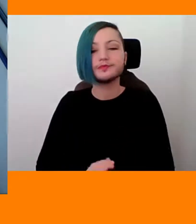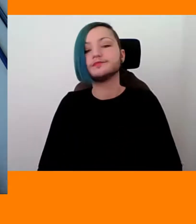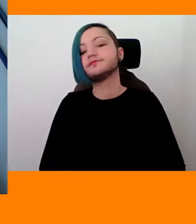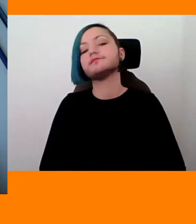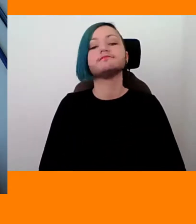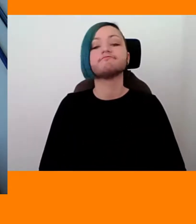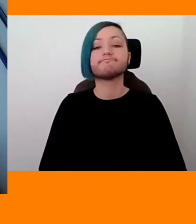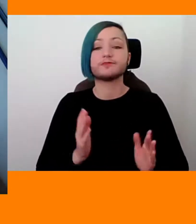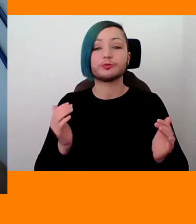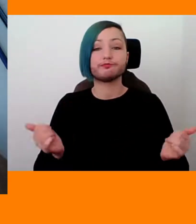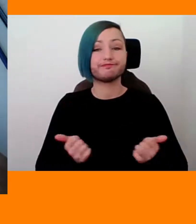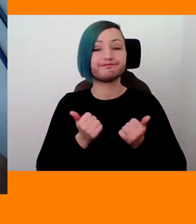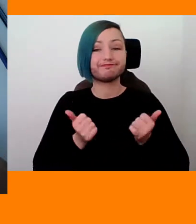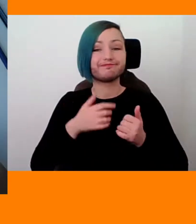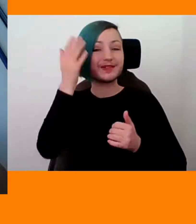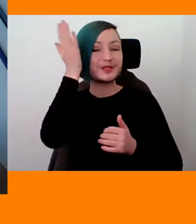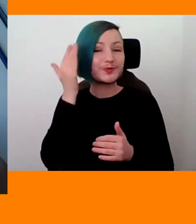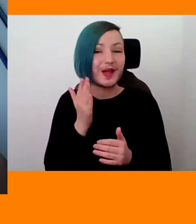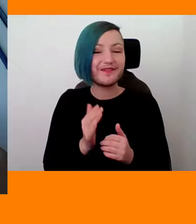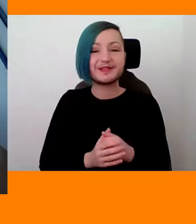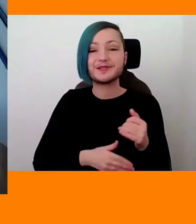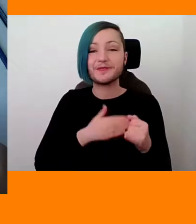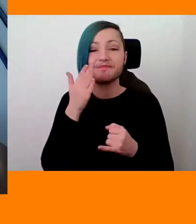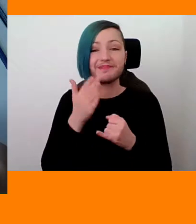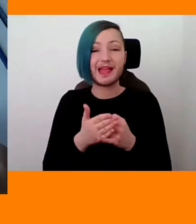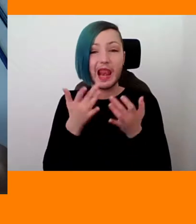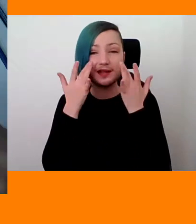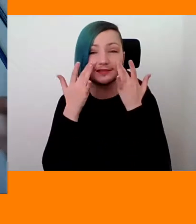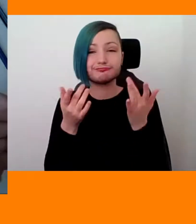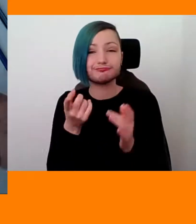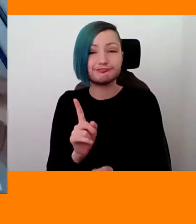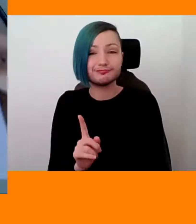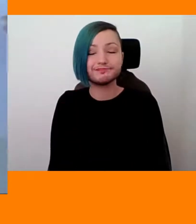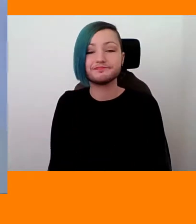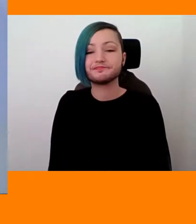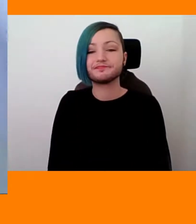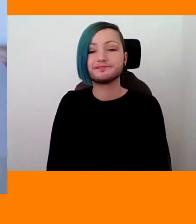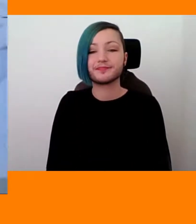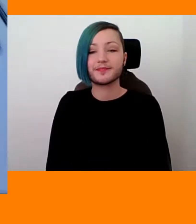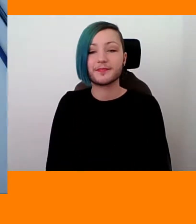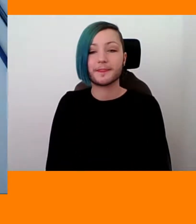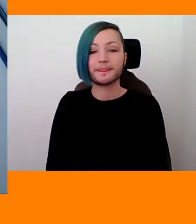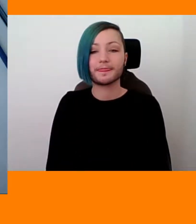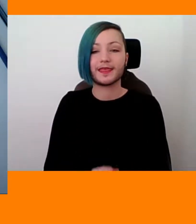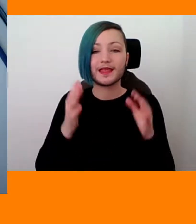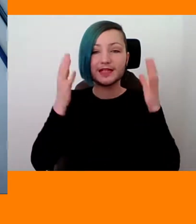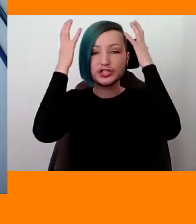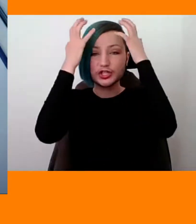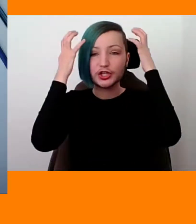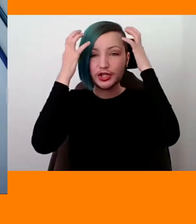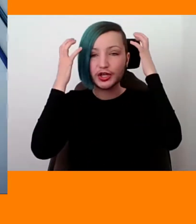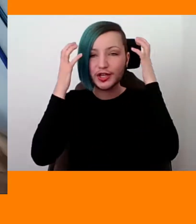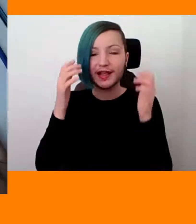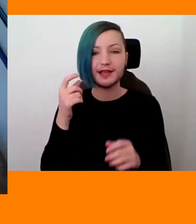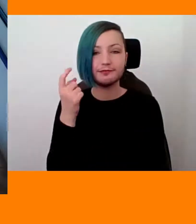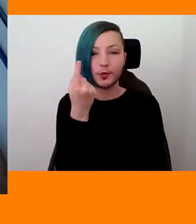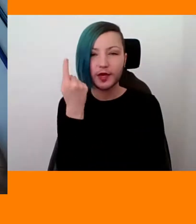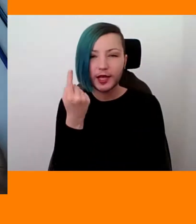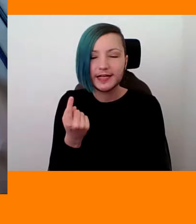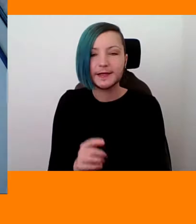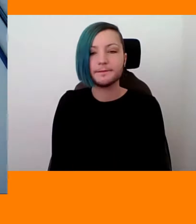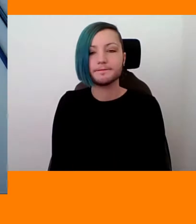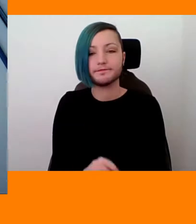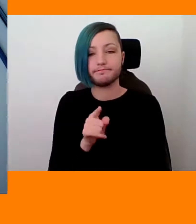And that's wavy hair. So the last thing I'm going to show you today is how to do curly hair. And this is the template that I'm going